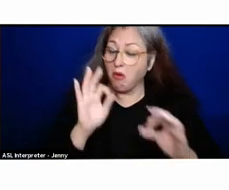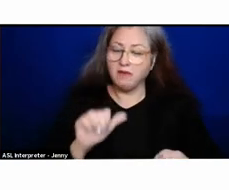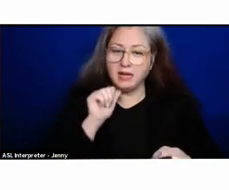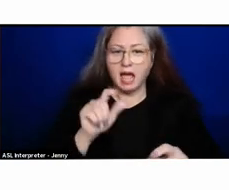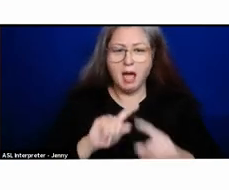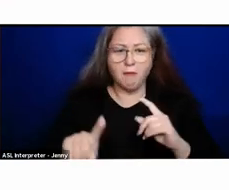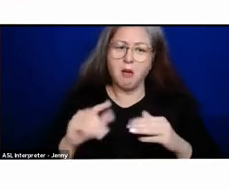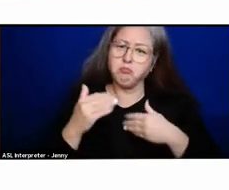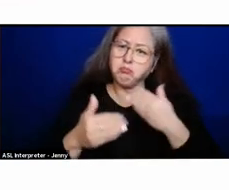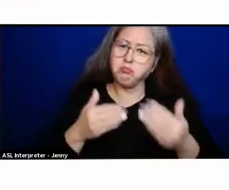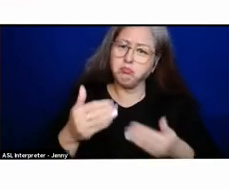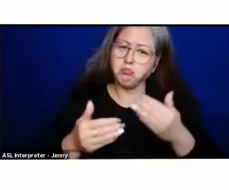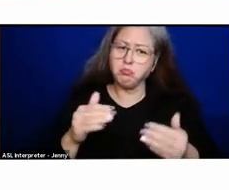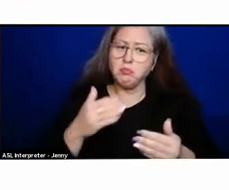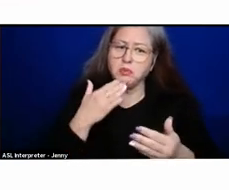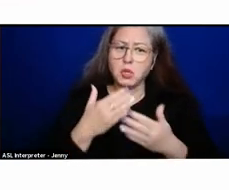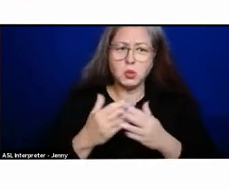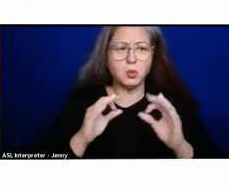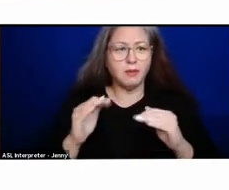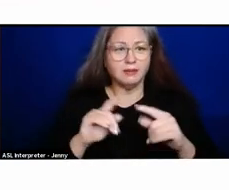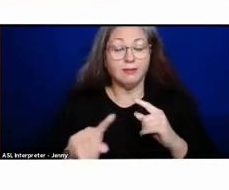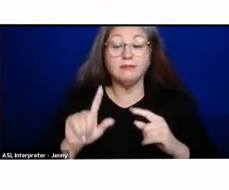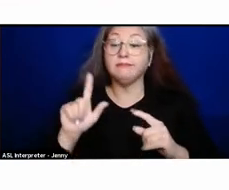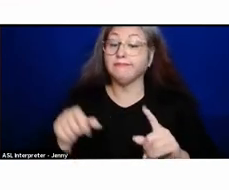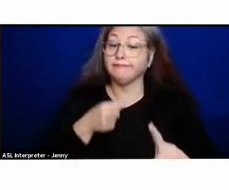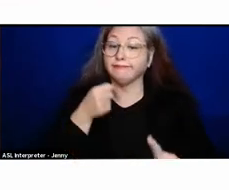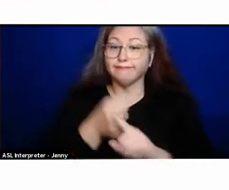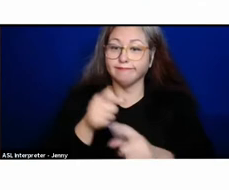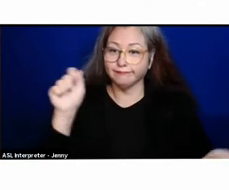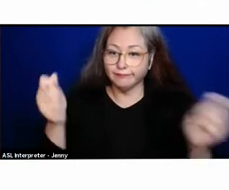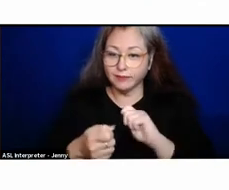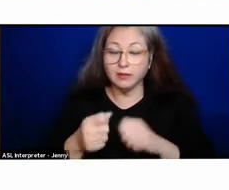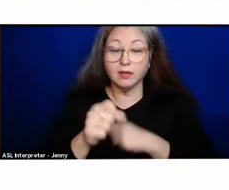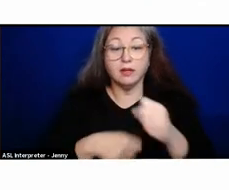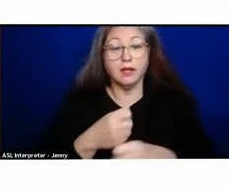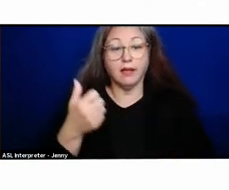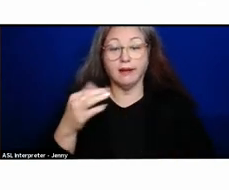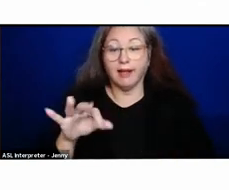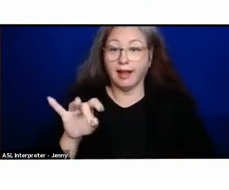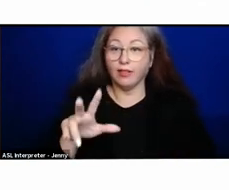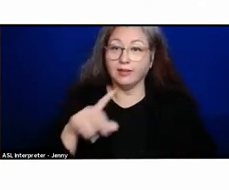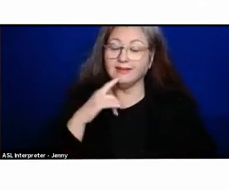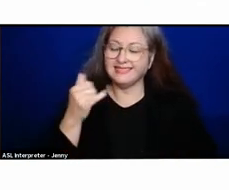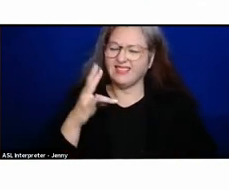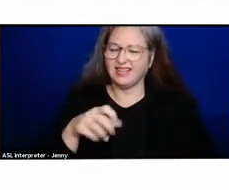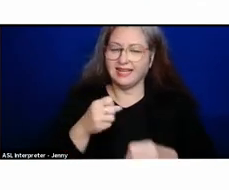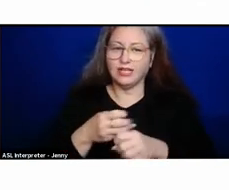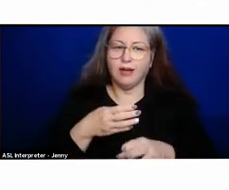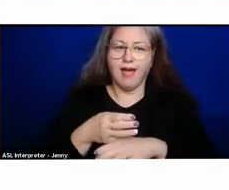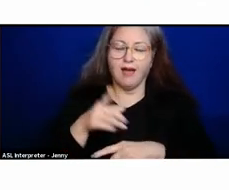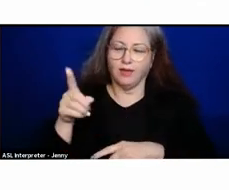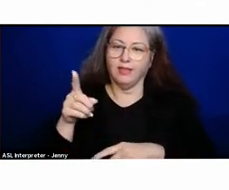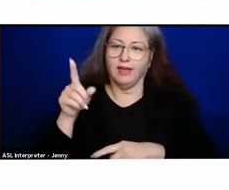balanced. This would soon change, however. In 1983, just 17 years after Nkrumah was overthrown